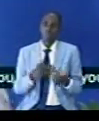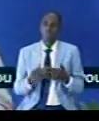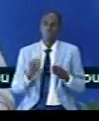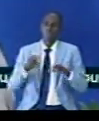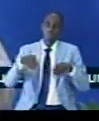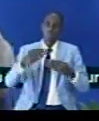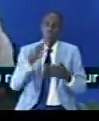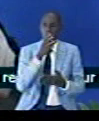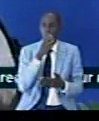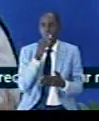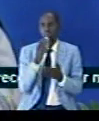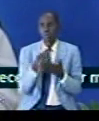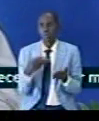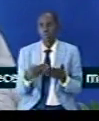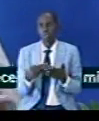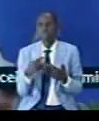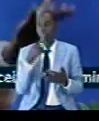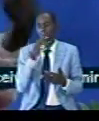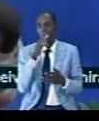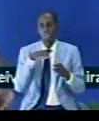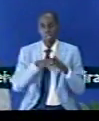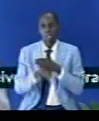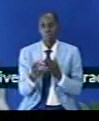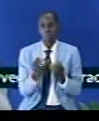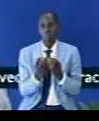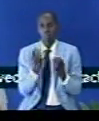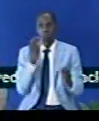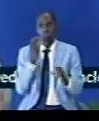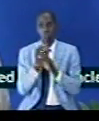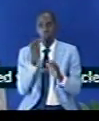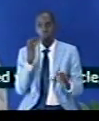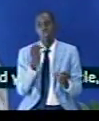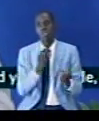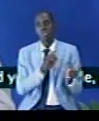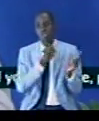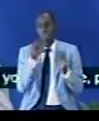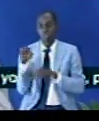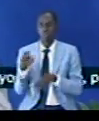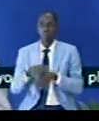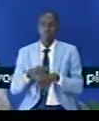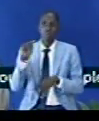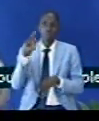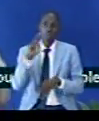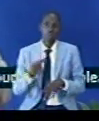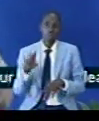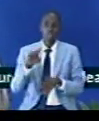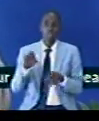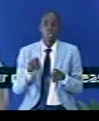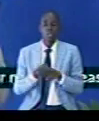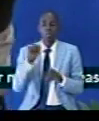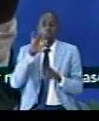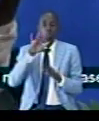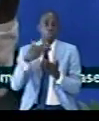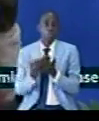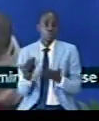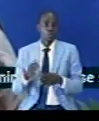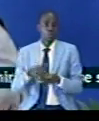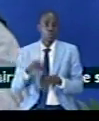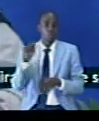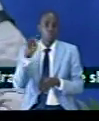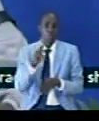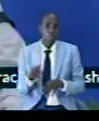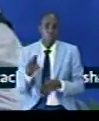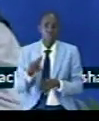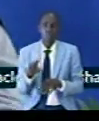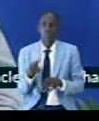mi o wa ni ki lo wo mato o wa wo mato de jeta yen mo wa ba won wa si bi mi mo de se de bi yen mo wa wa si camp ni bi